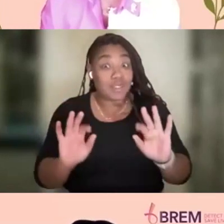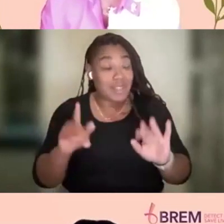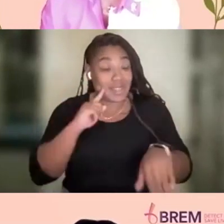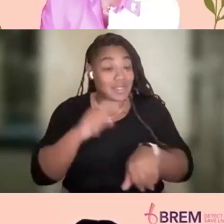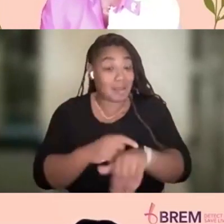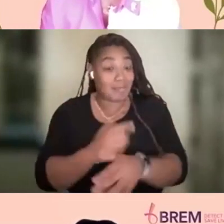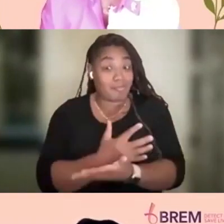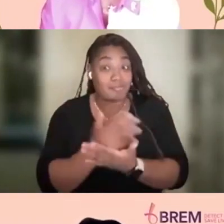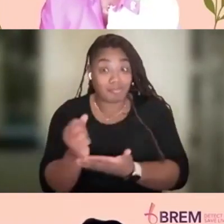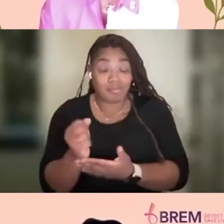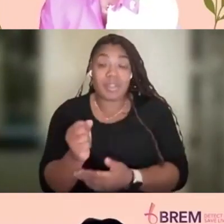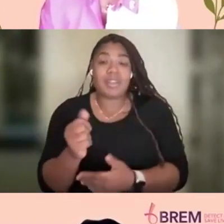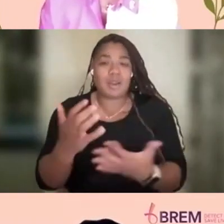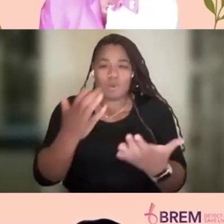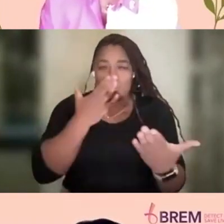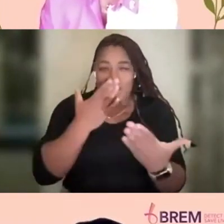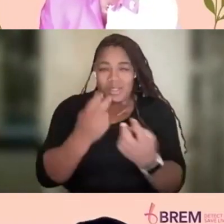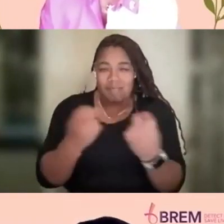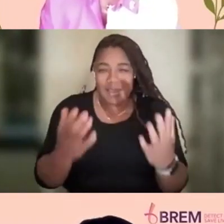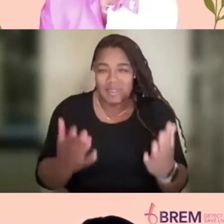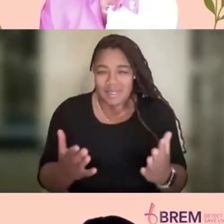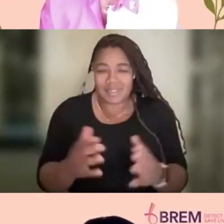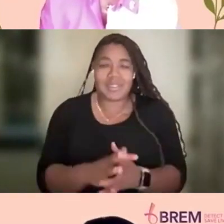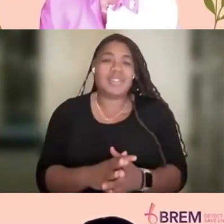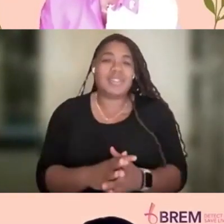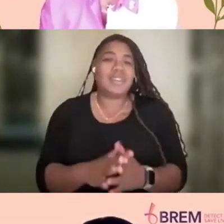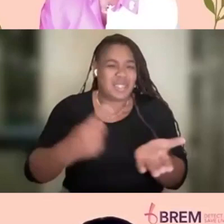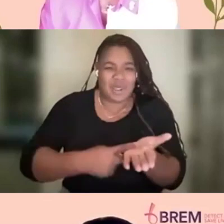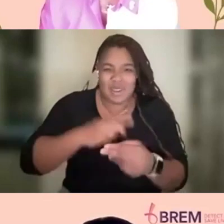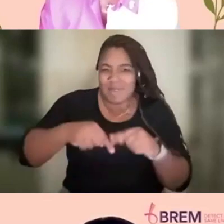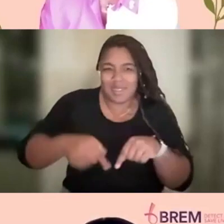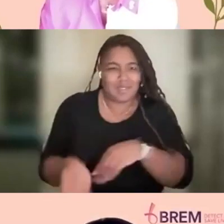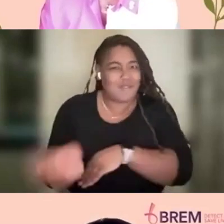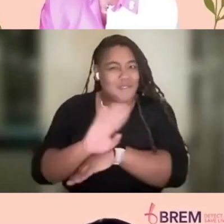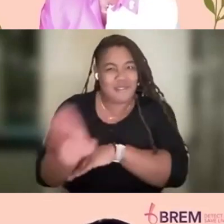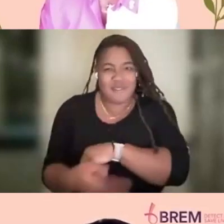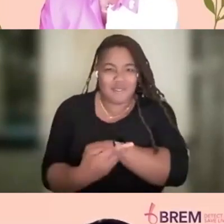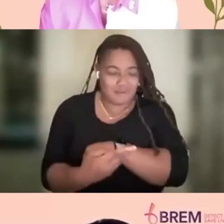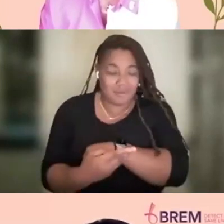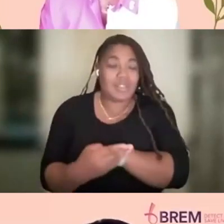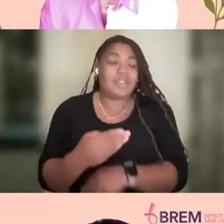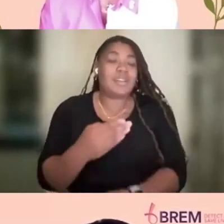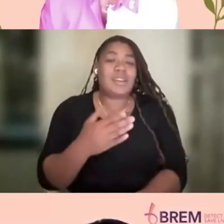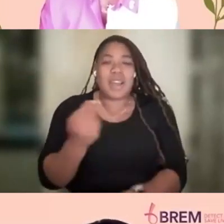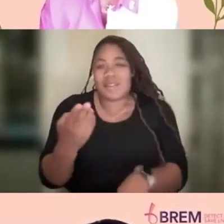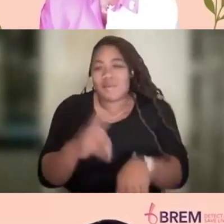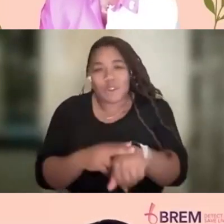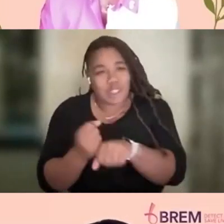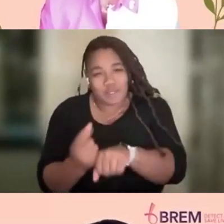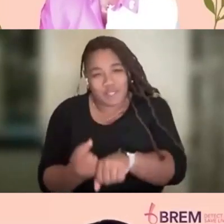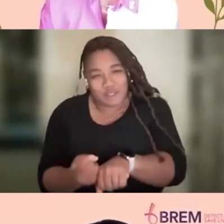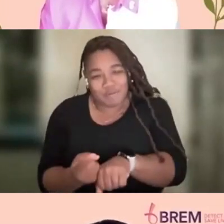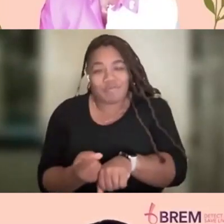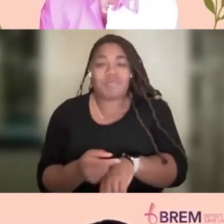want to thank our panelists again. I could talk about this all night, and of course every year. And I want to pass